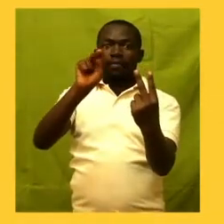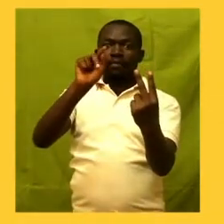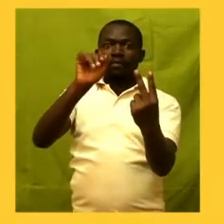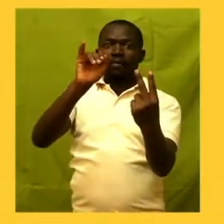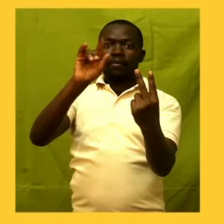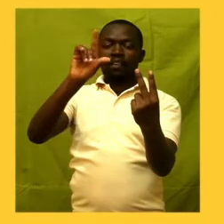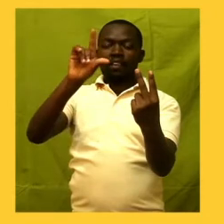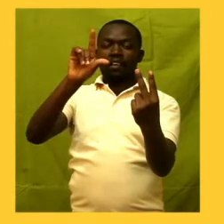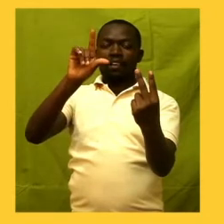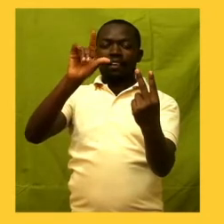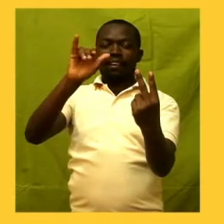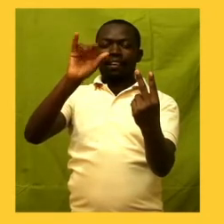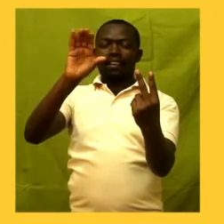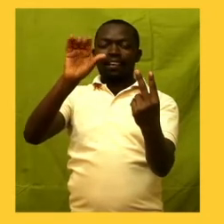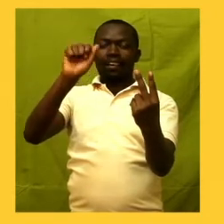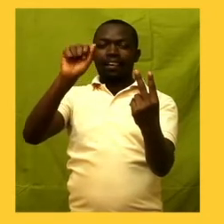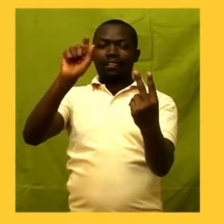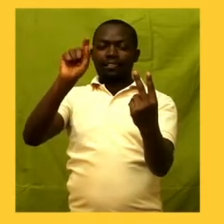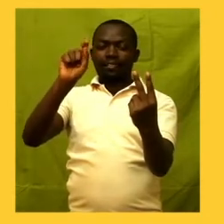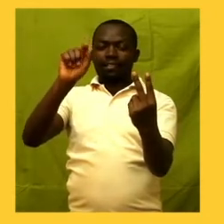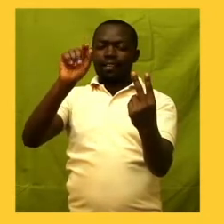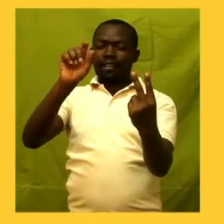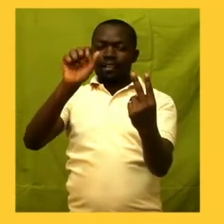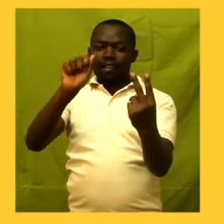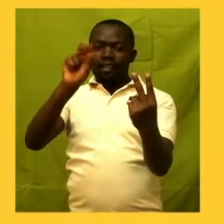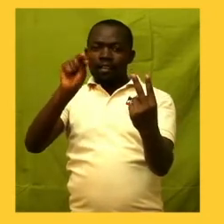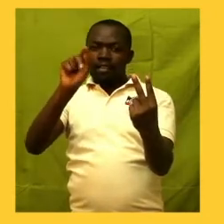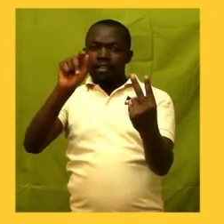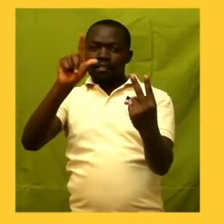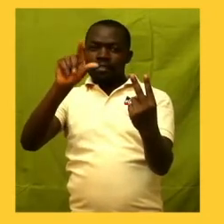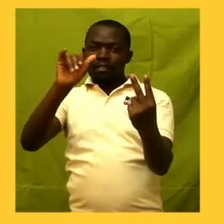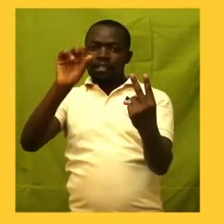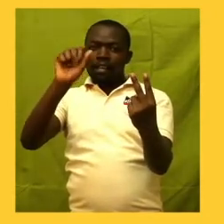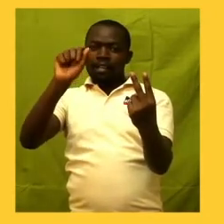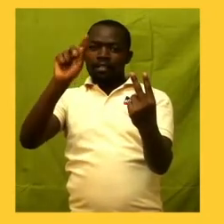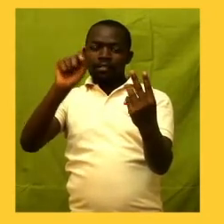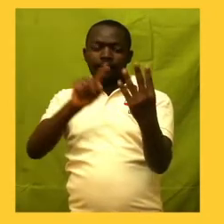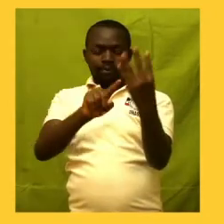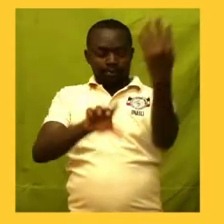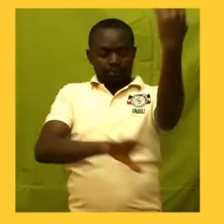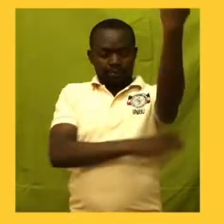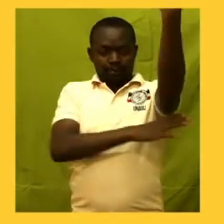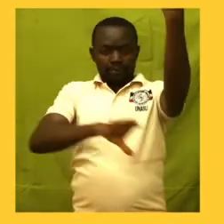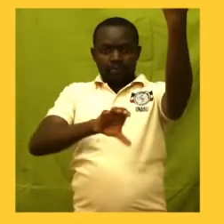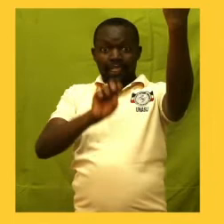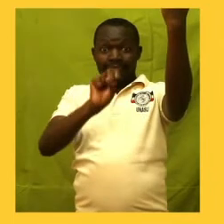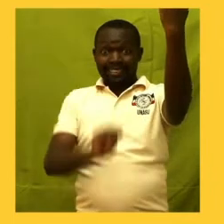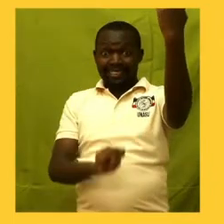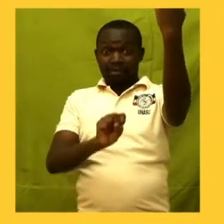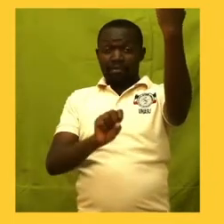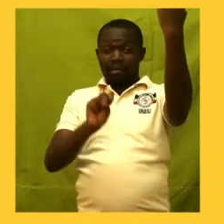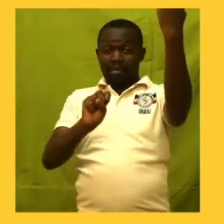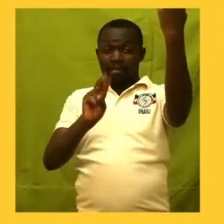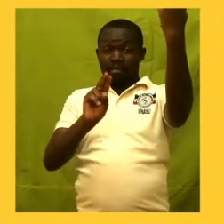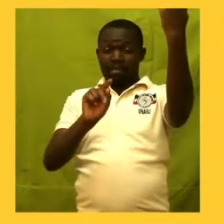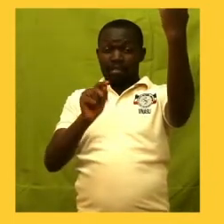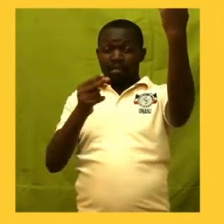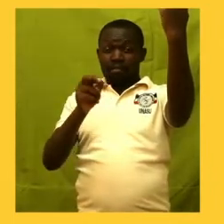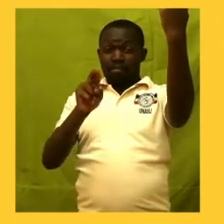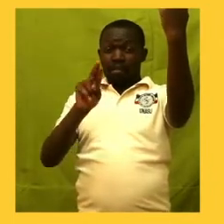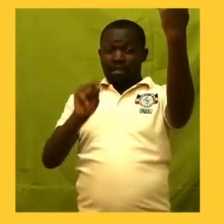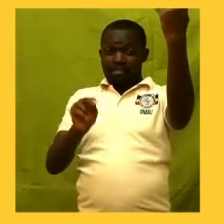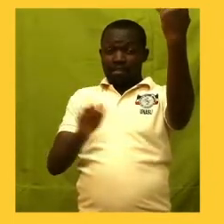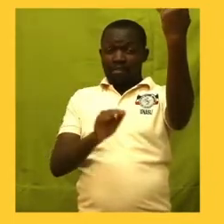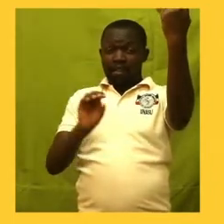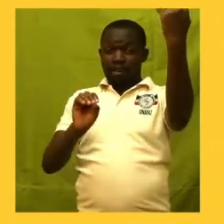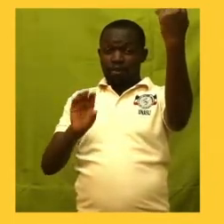Southern Ocean. So those are the 3 oceans. the second question asked